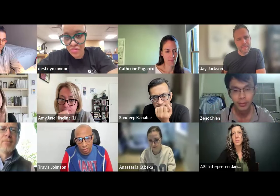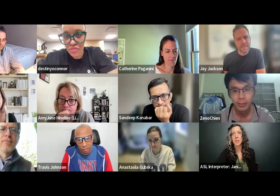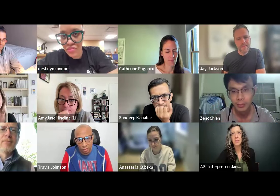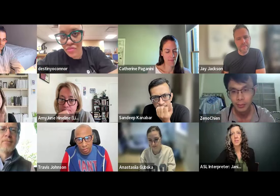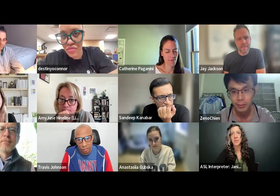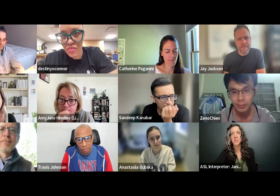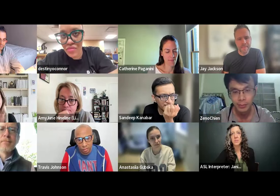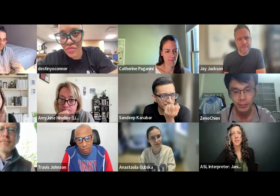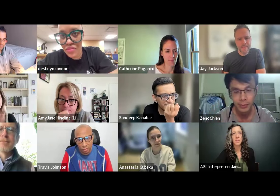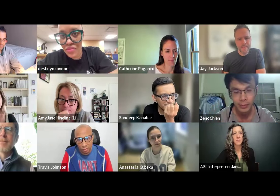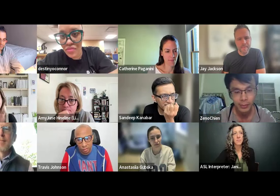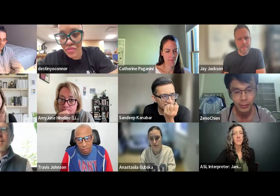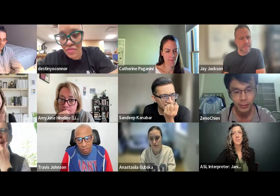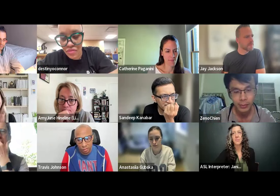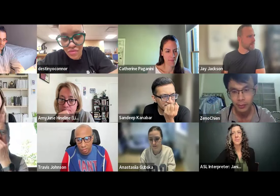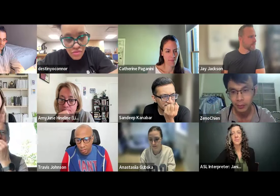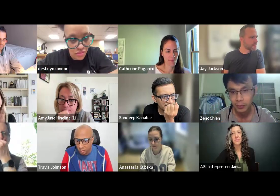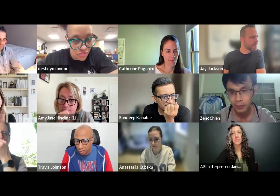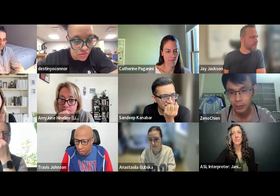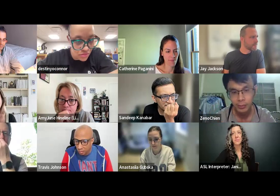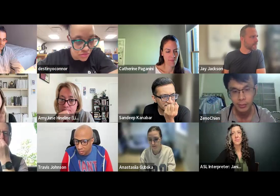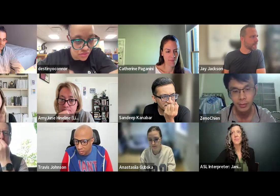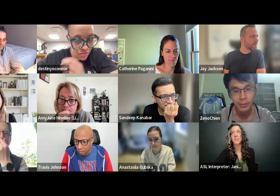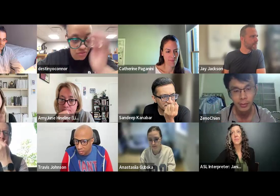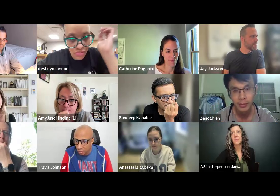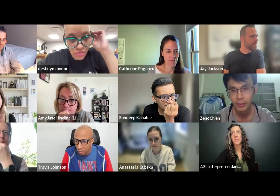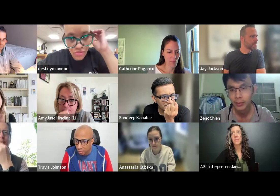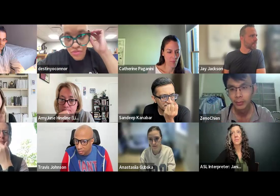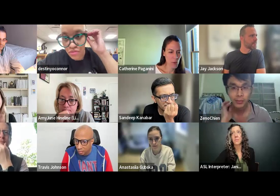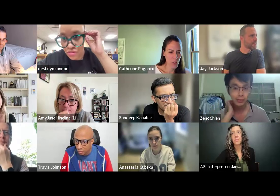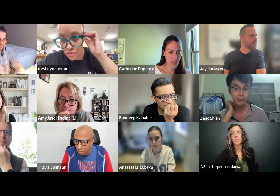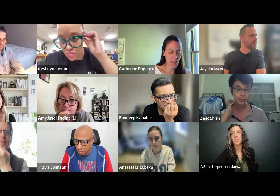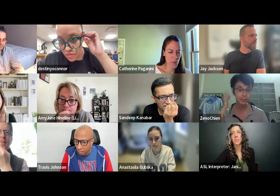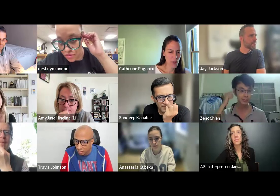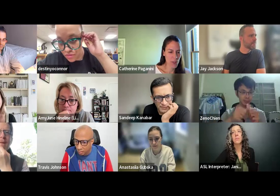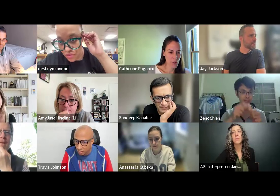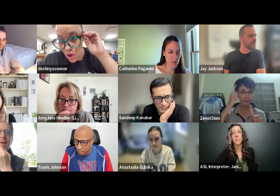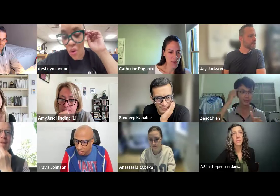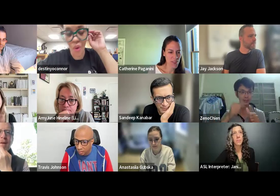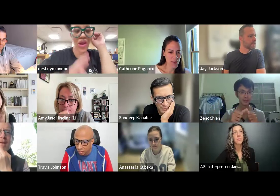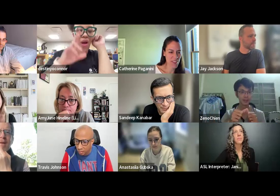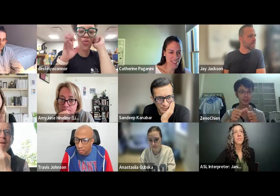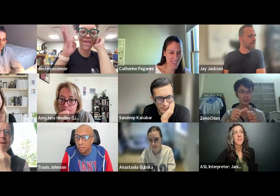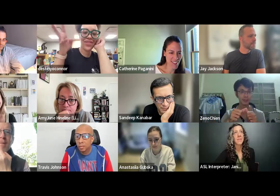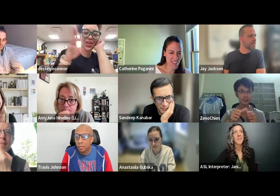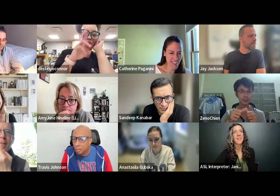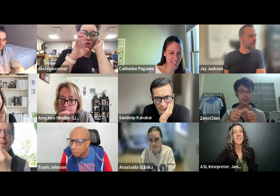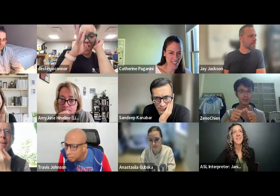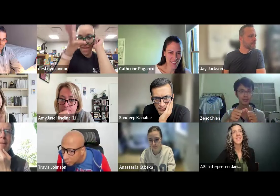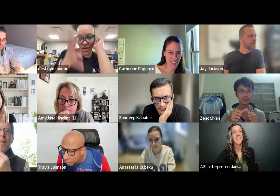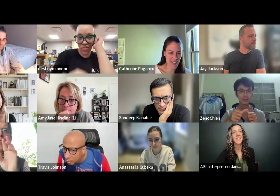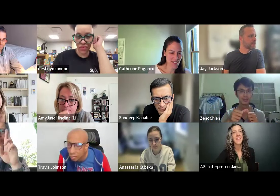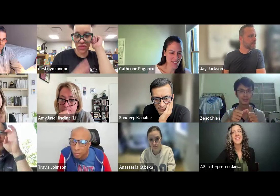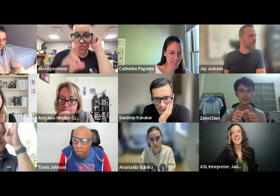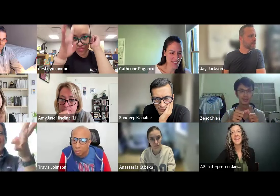the interpreter's not catching that. Just one second. Who kudos on the interpreters too. So not